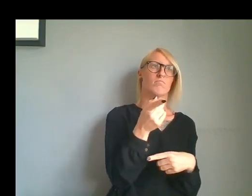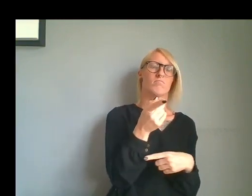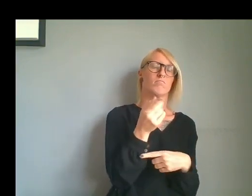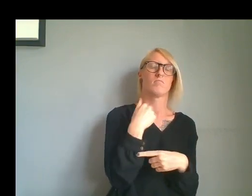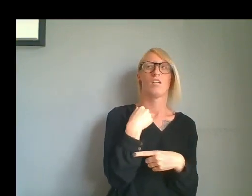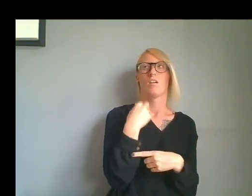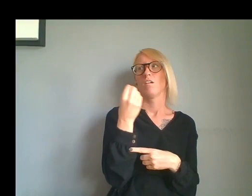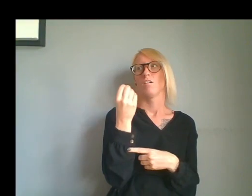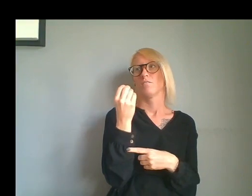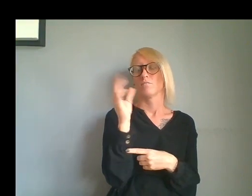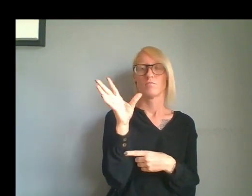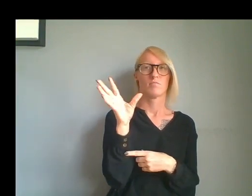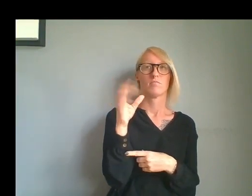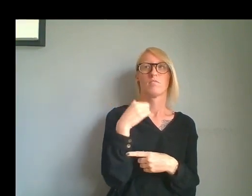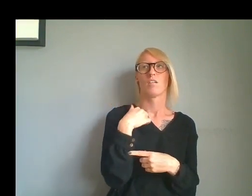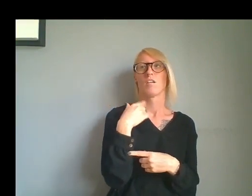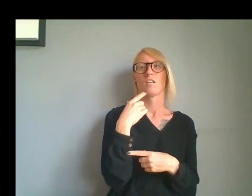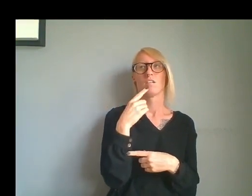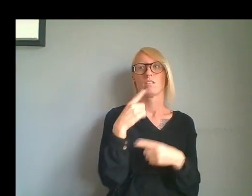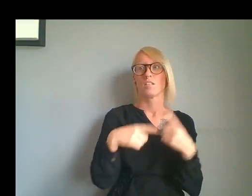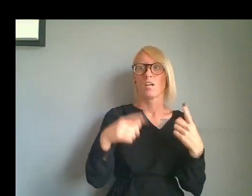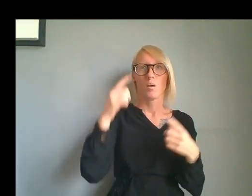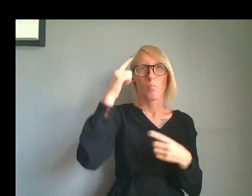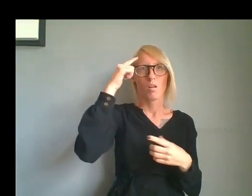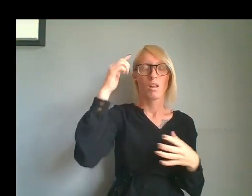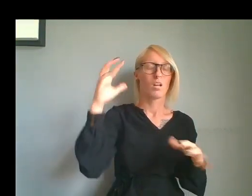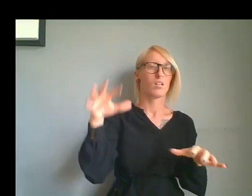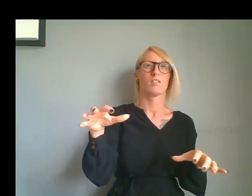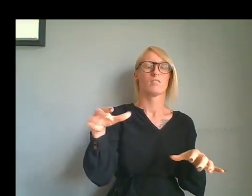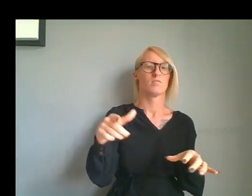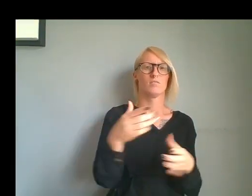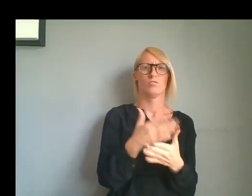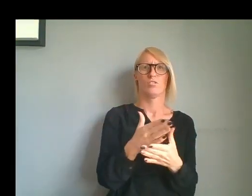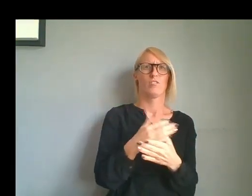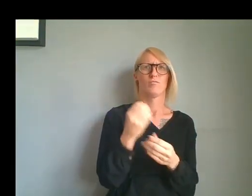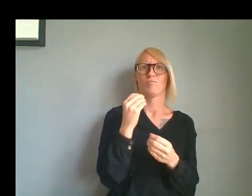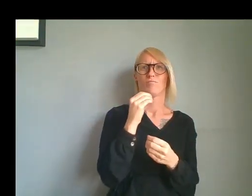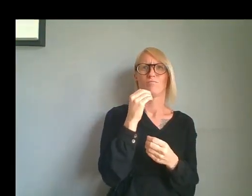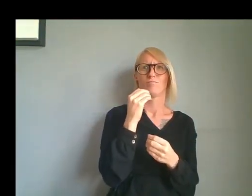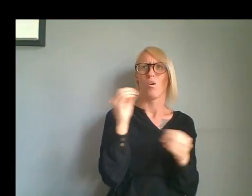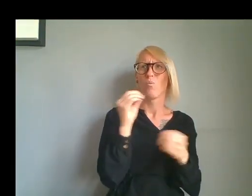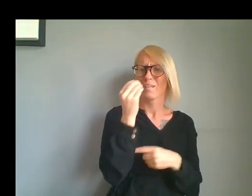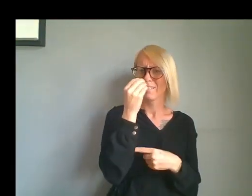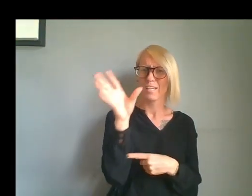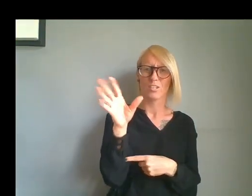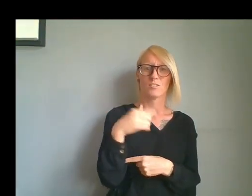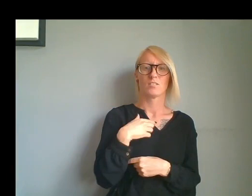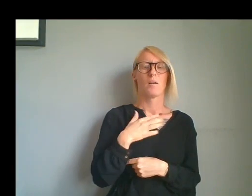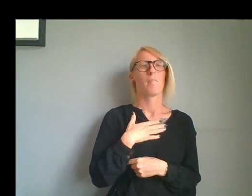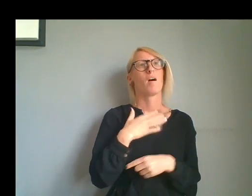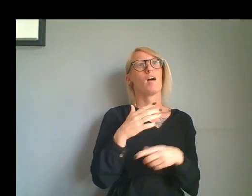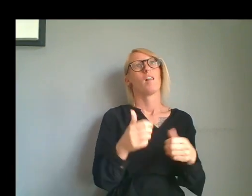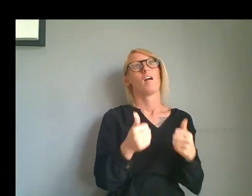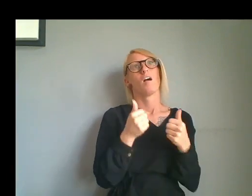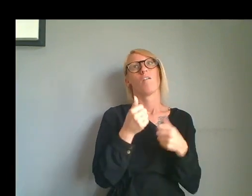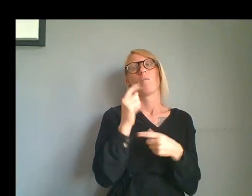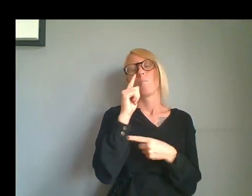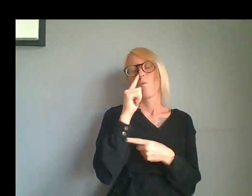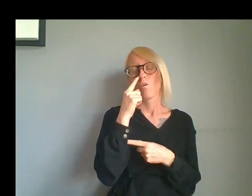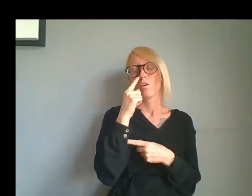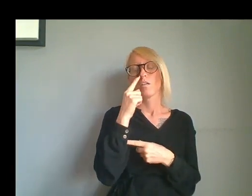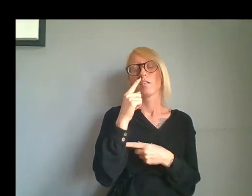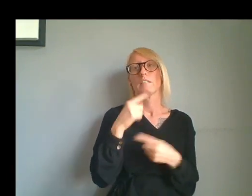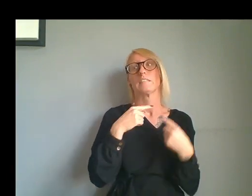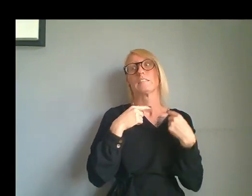are even sharing this information because no one cares. And then this one, my life was so boring until I began to Twitter about